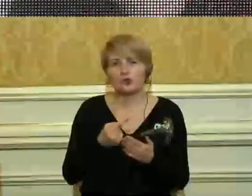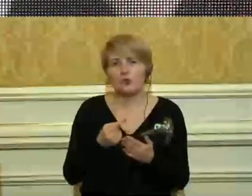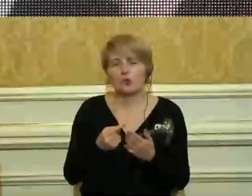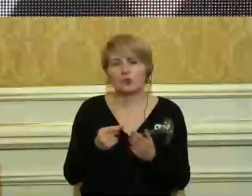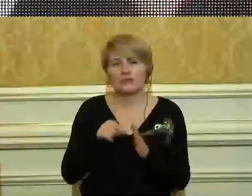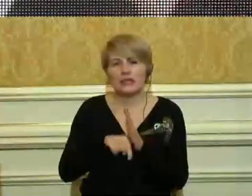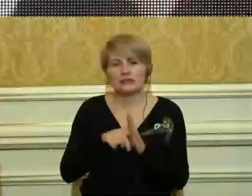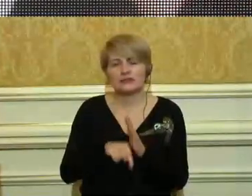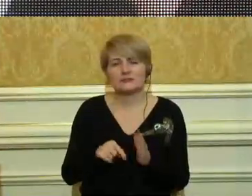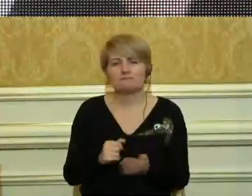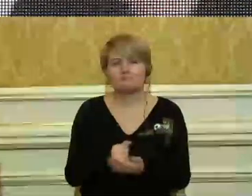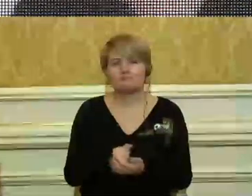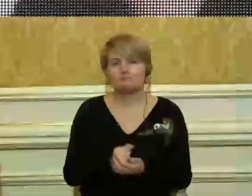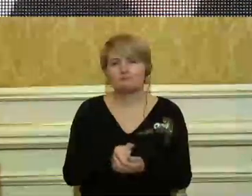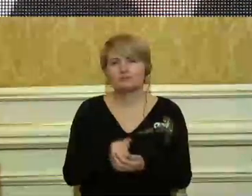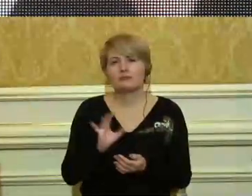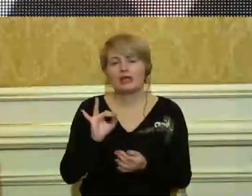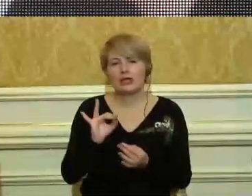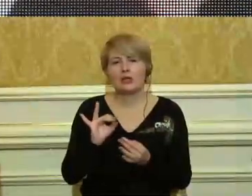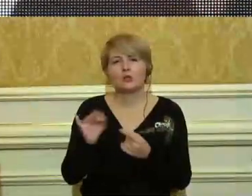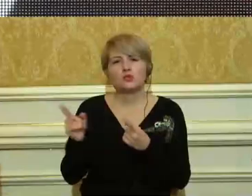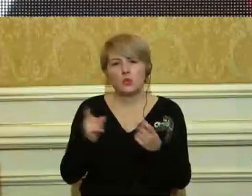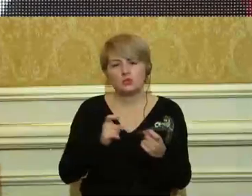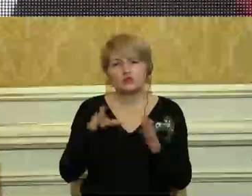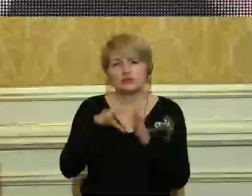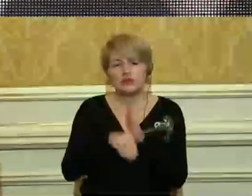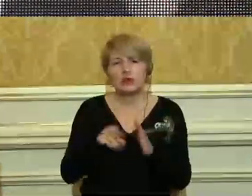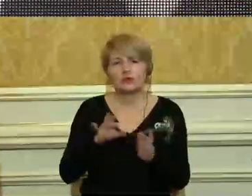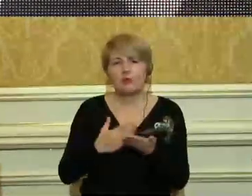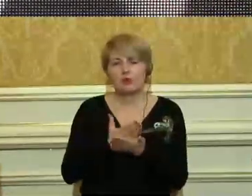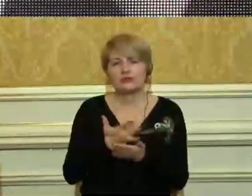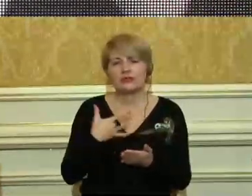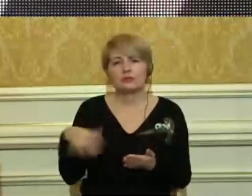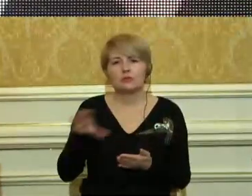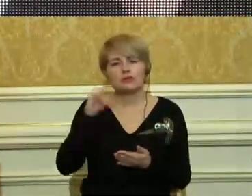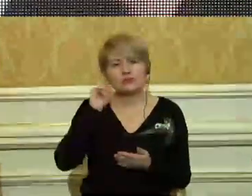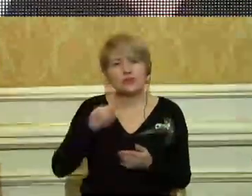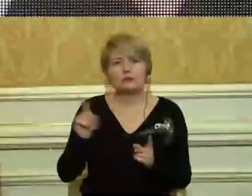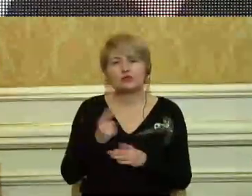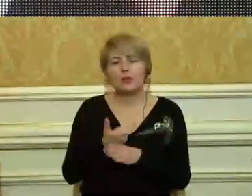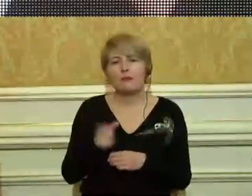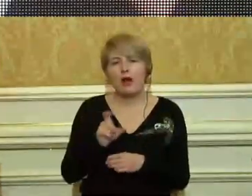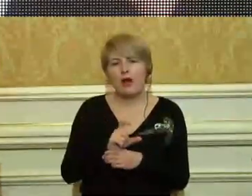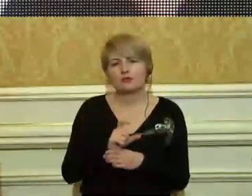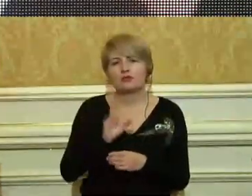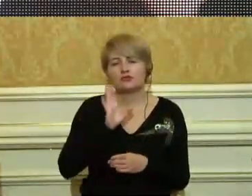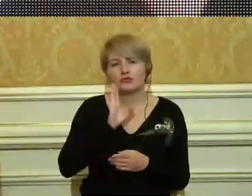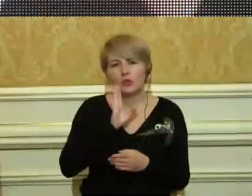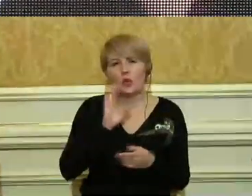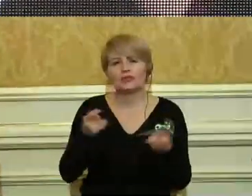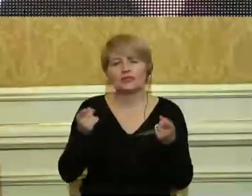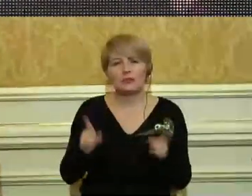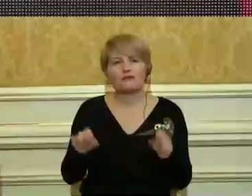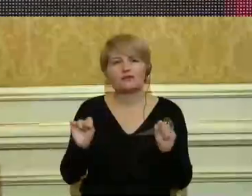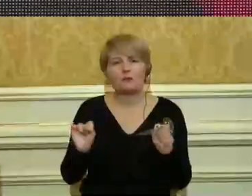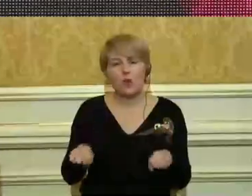life and in their involvement in politics as well. And we know that not many women actually can join political,